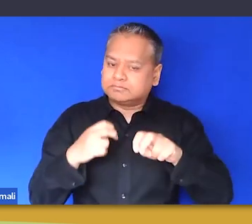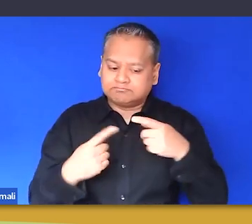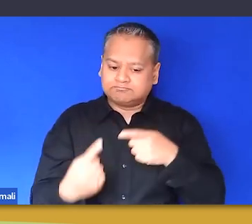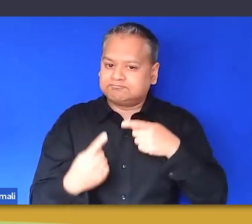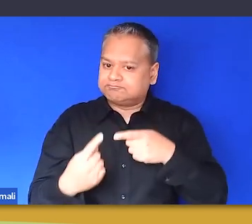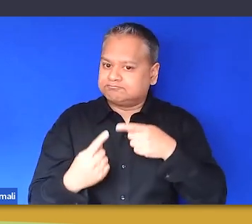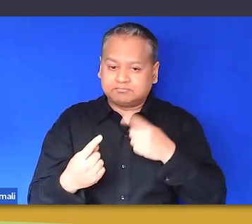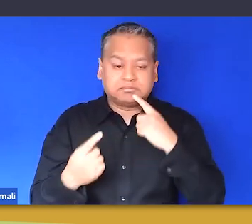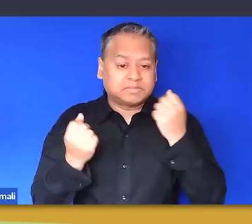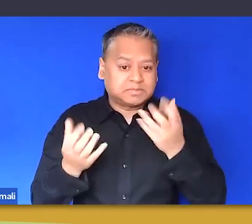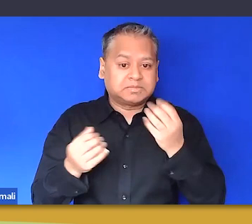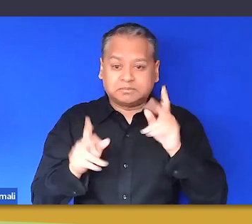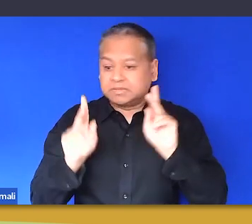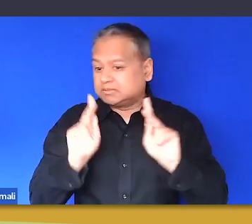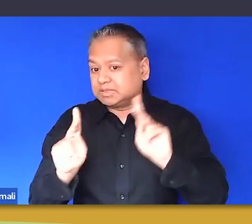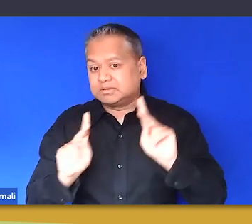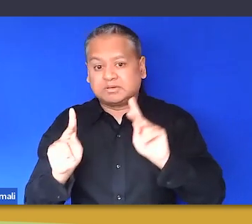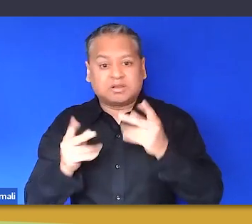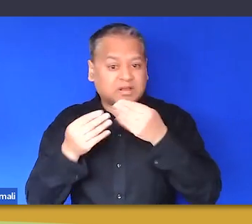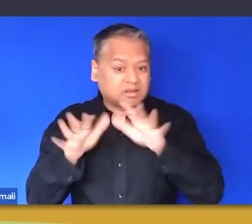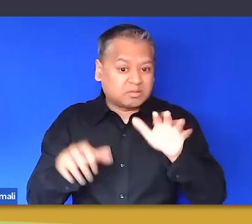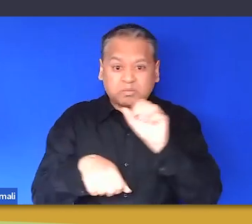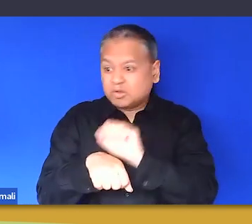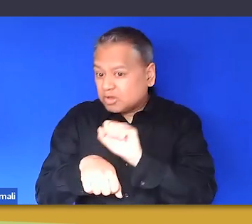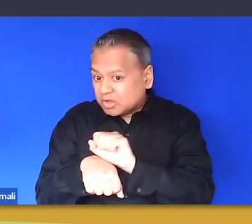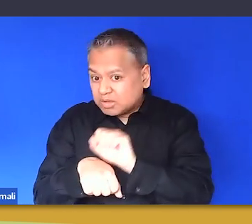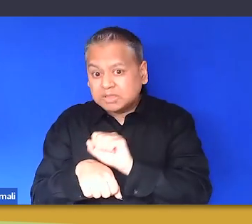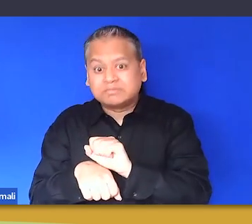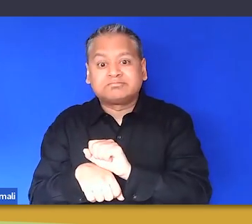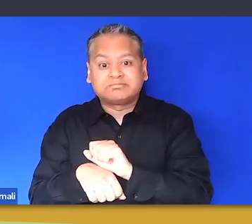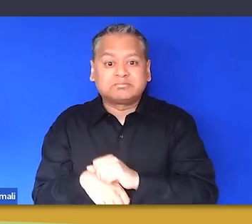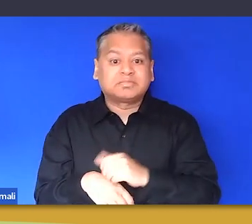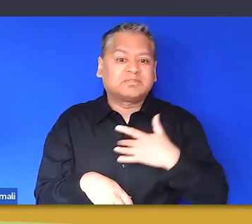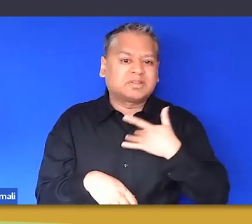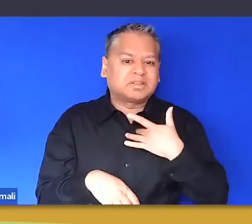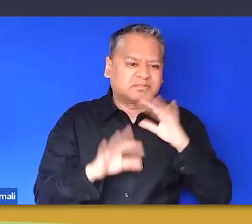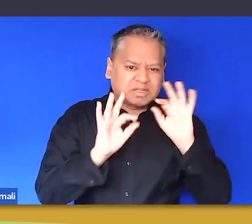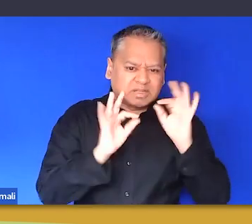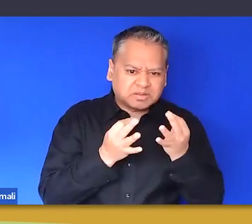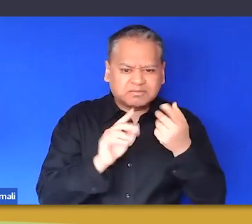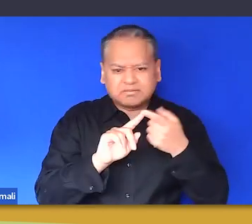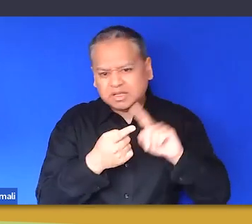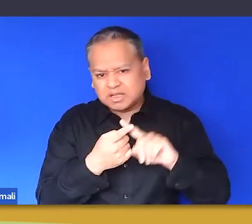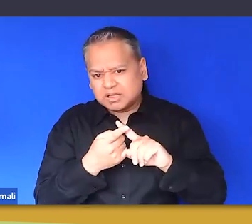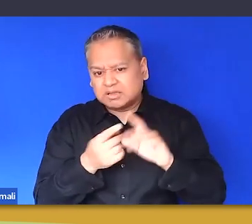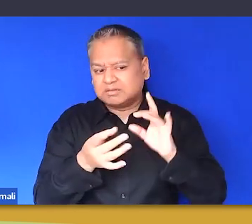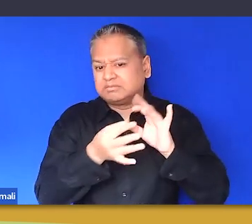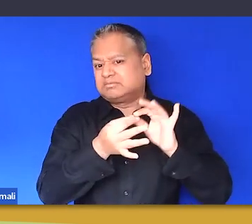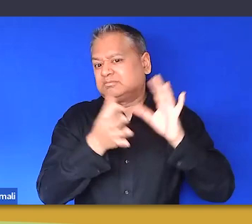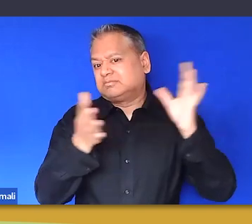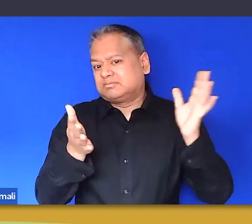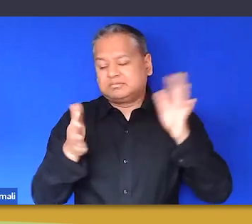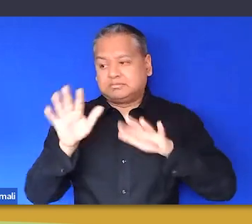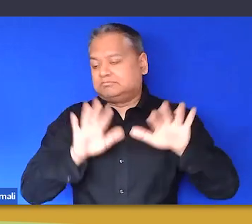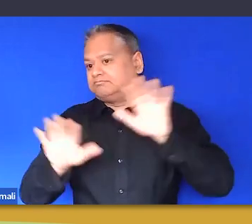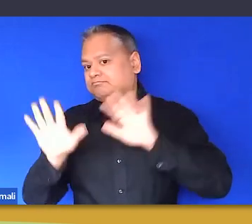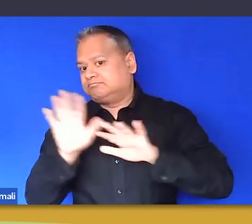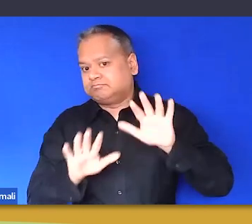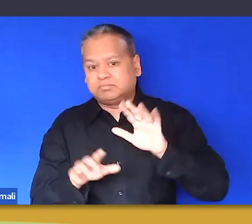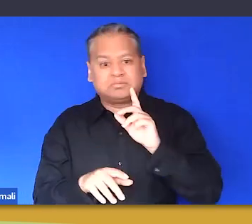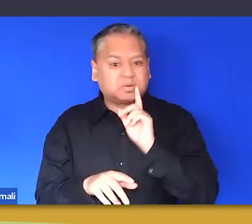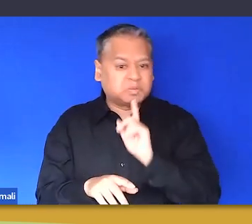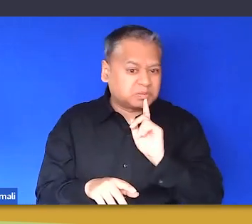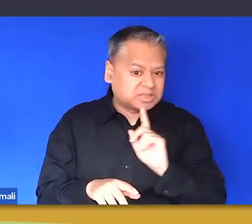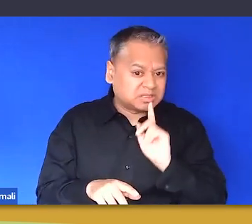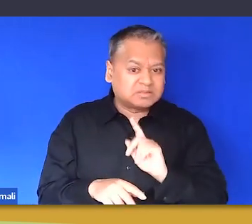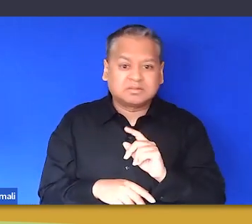with isolation, the impact of COVID-19 will be felt for many years to come. But for Indigenous peoples and